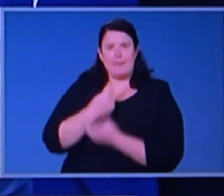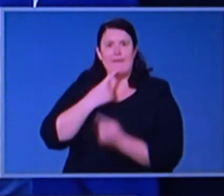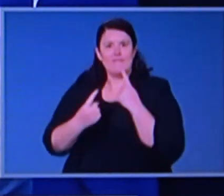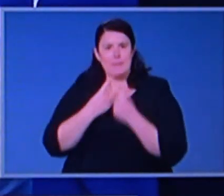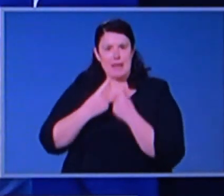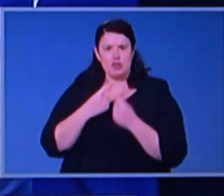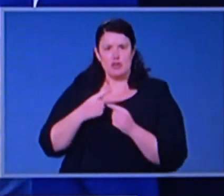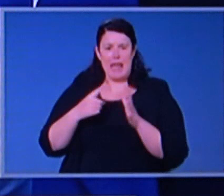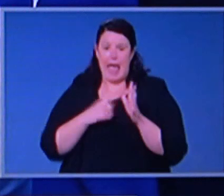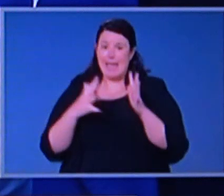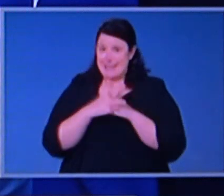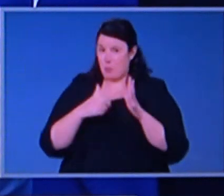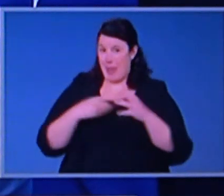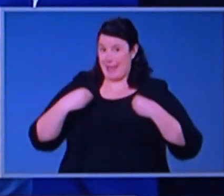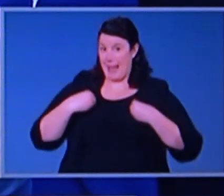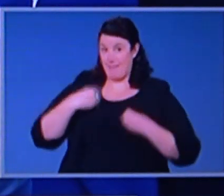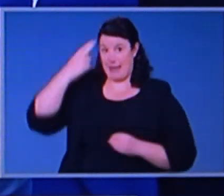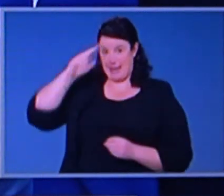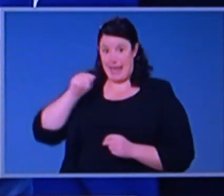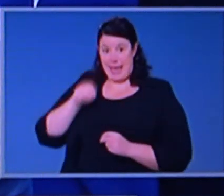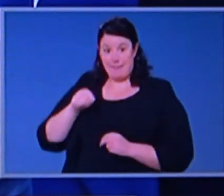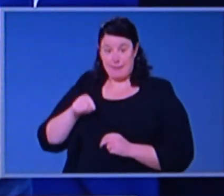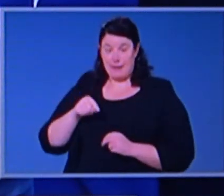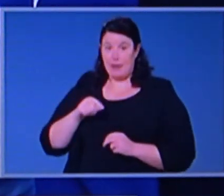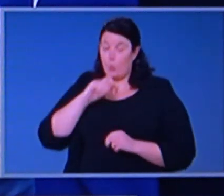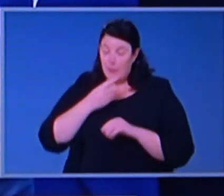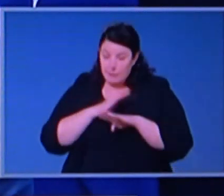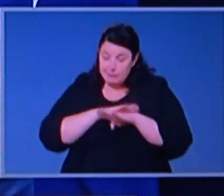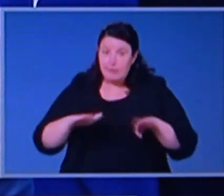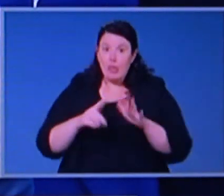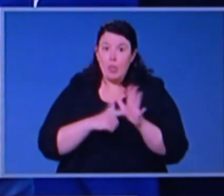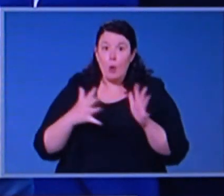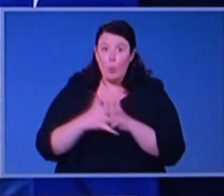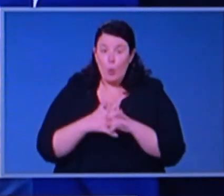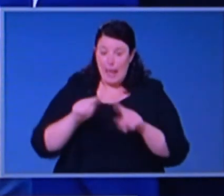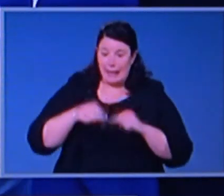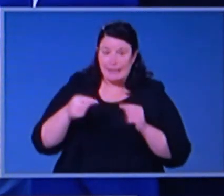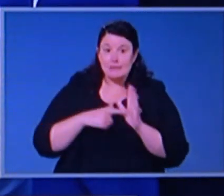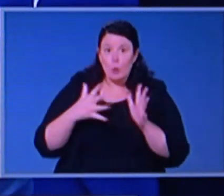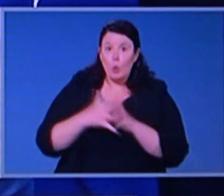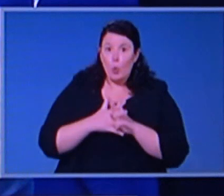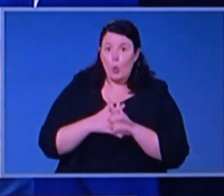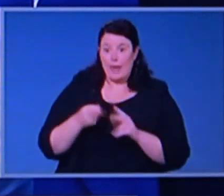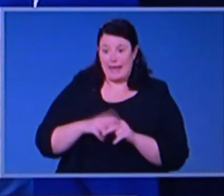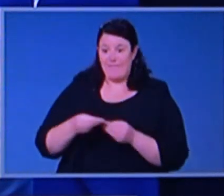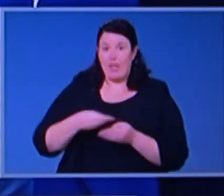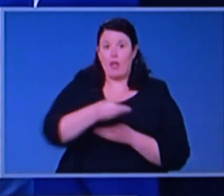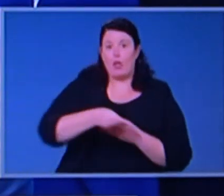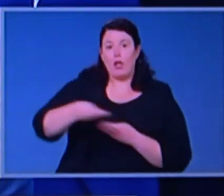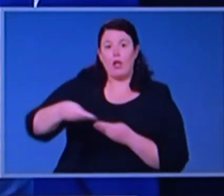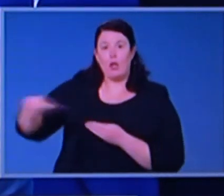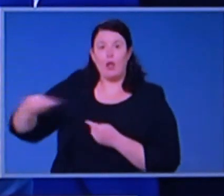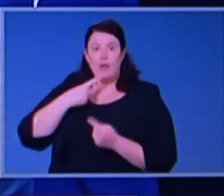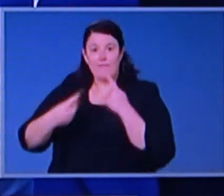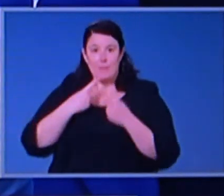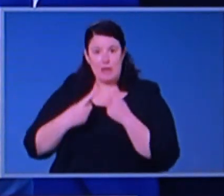store. It is illegal. It will be illegal for information to go out of that data store